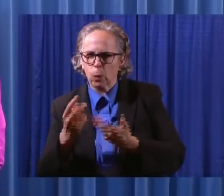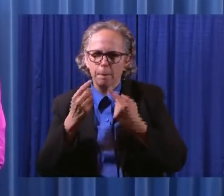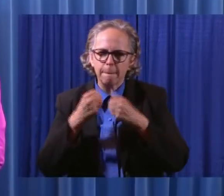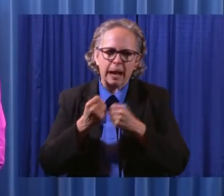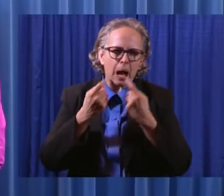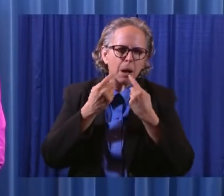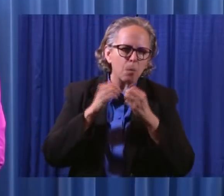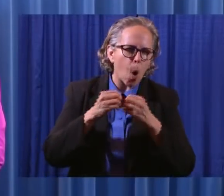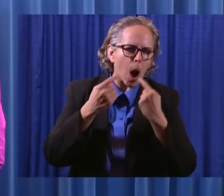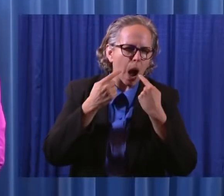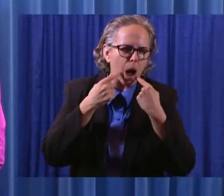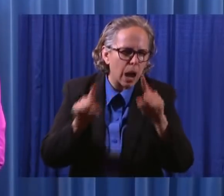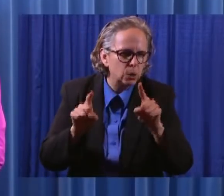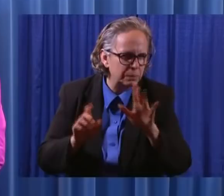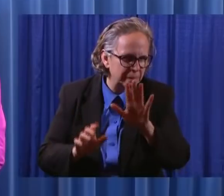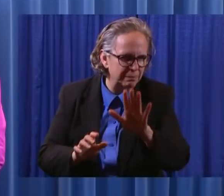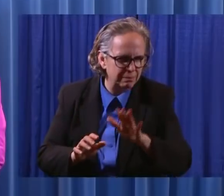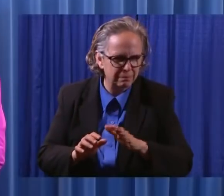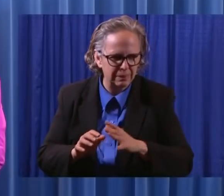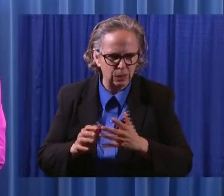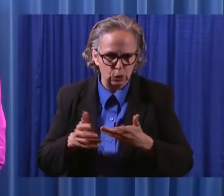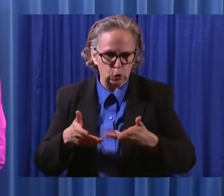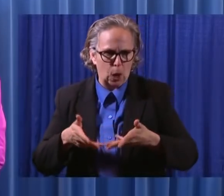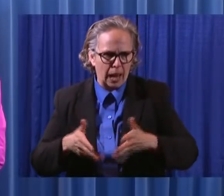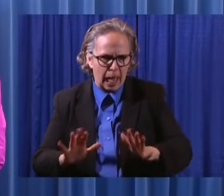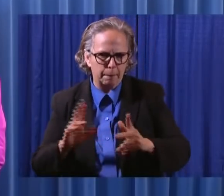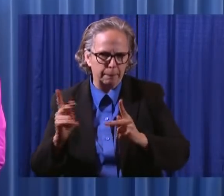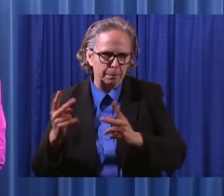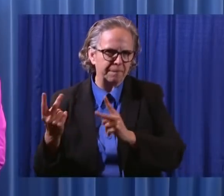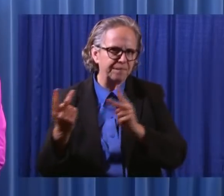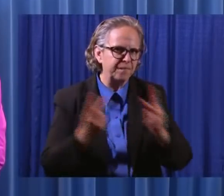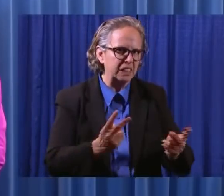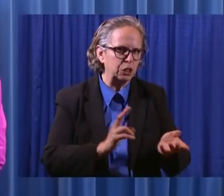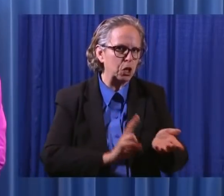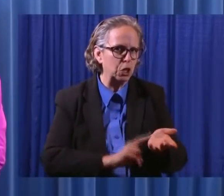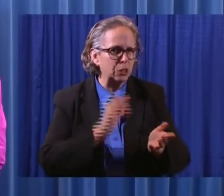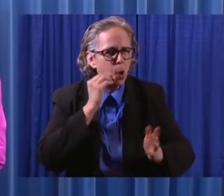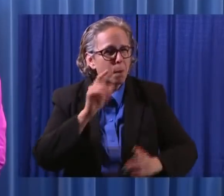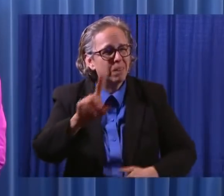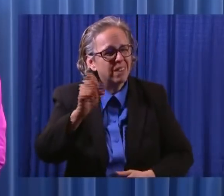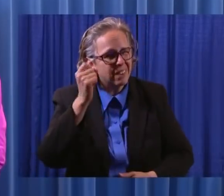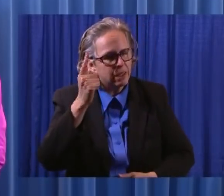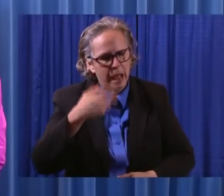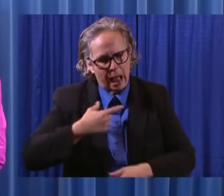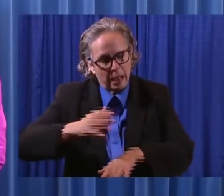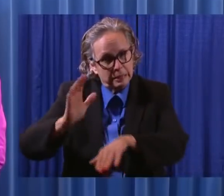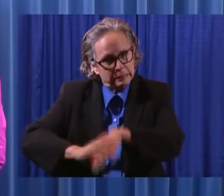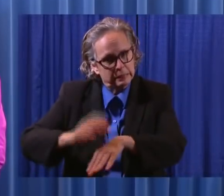people can start visiting in nursing homes. We're going to be very careful.